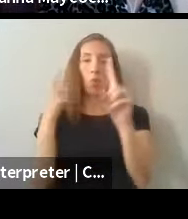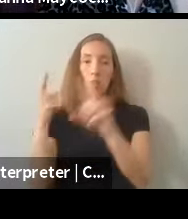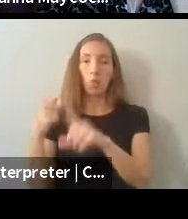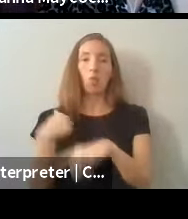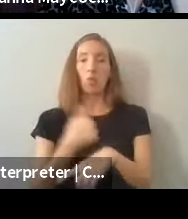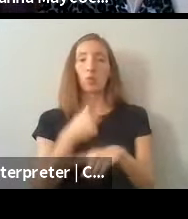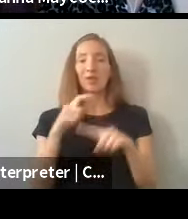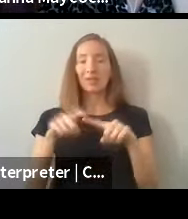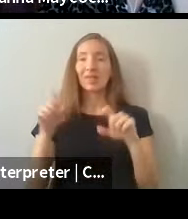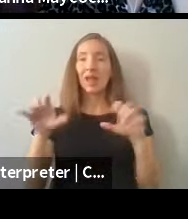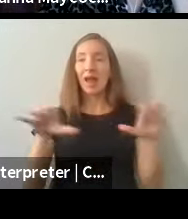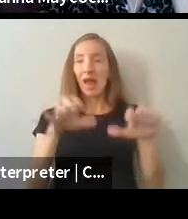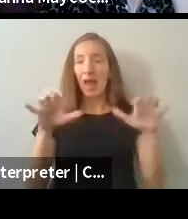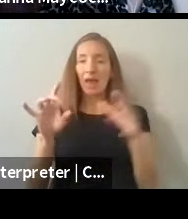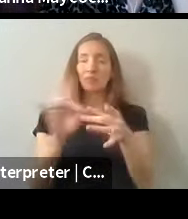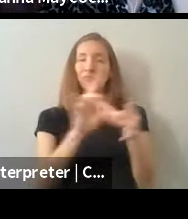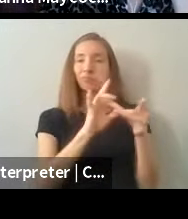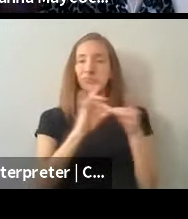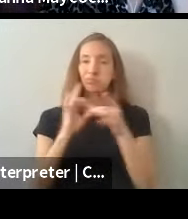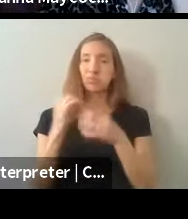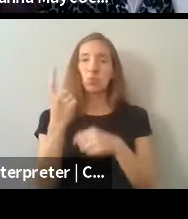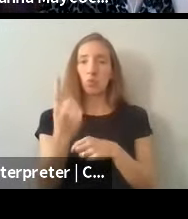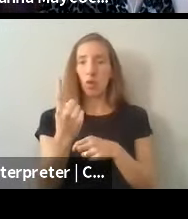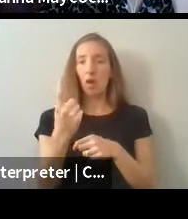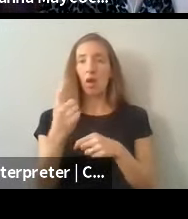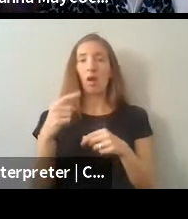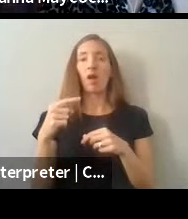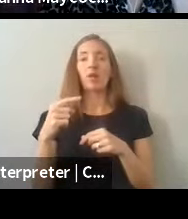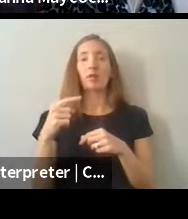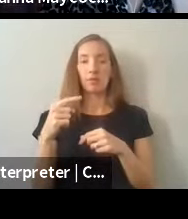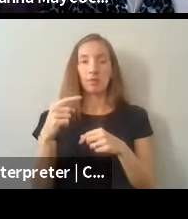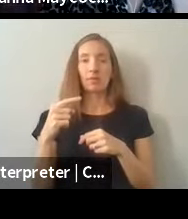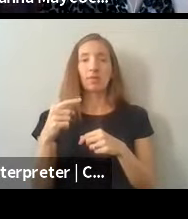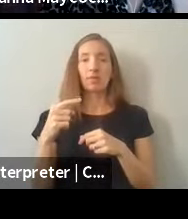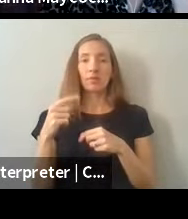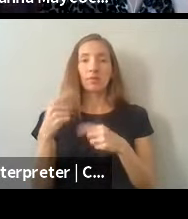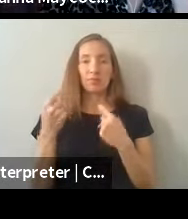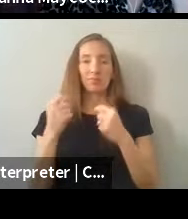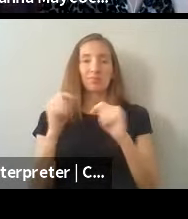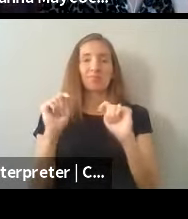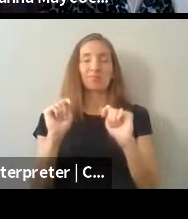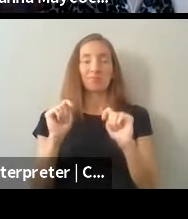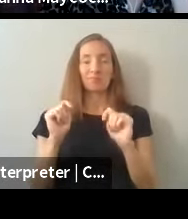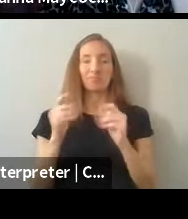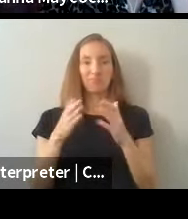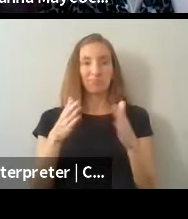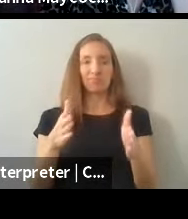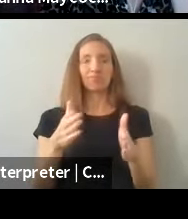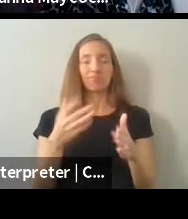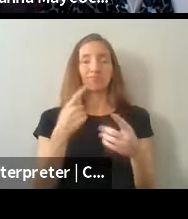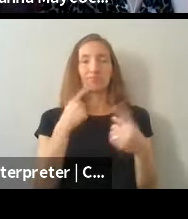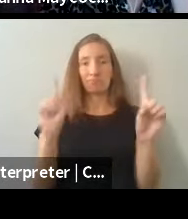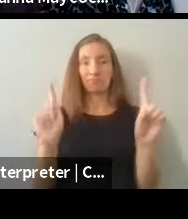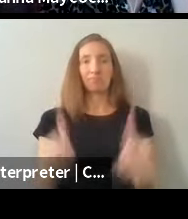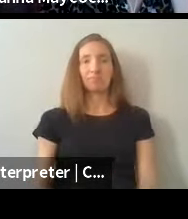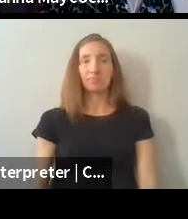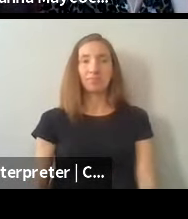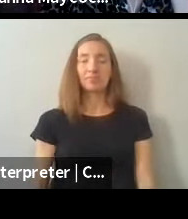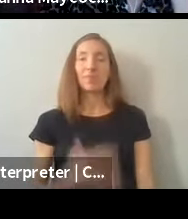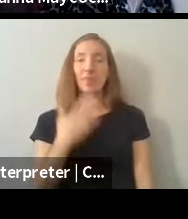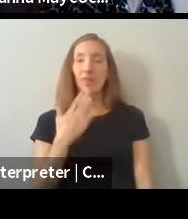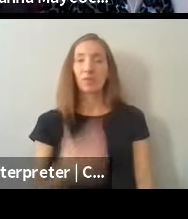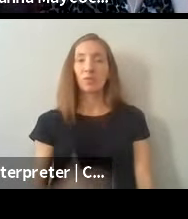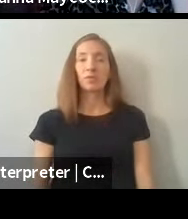as one together in a coherent and evidence-driven manner. I thank you. Thank you so much,